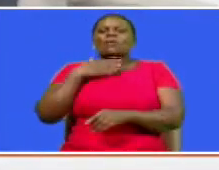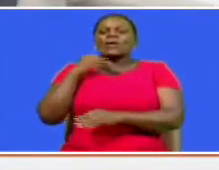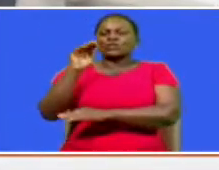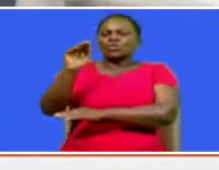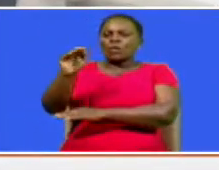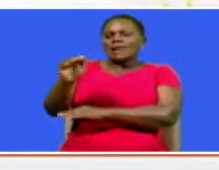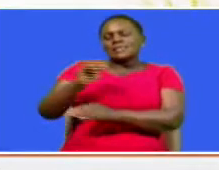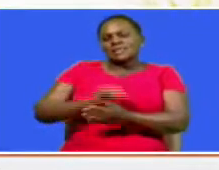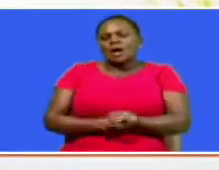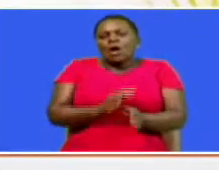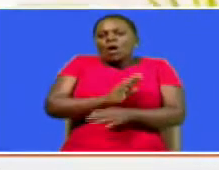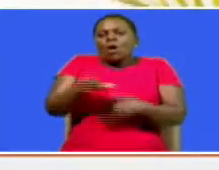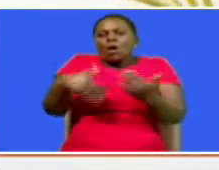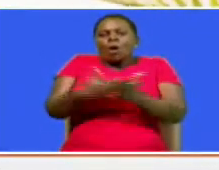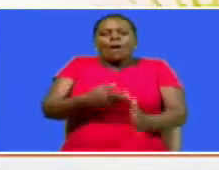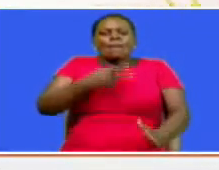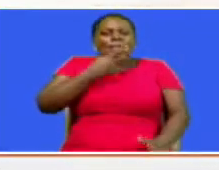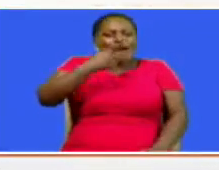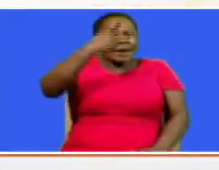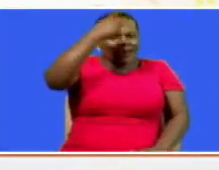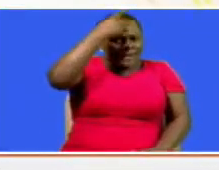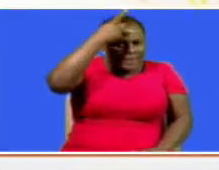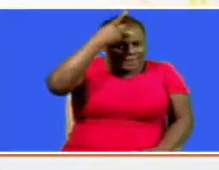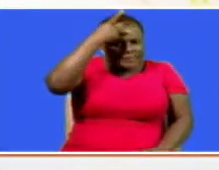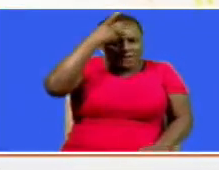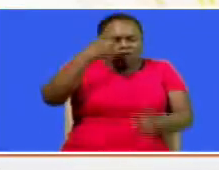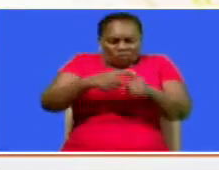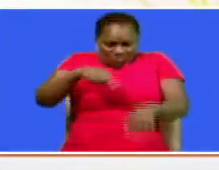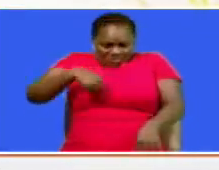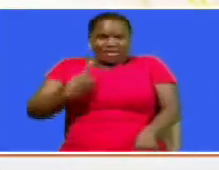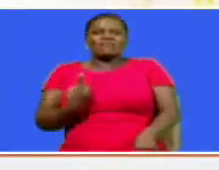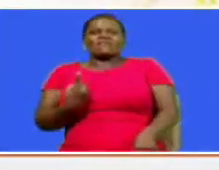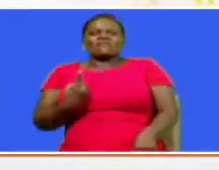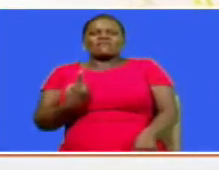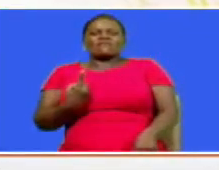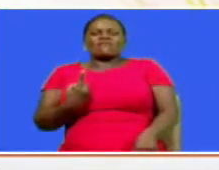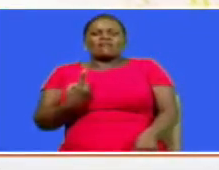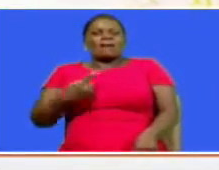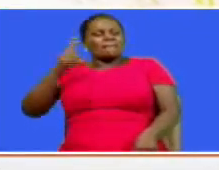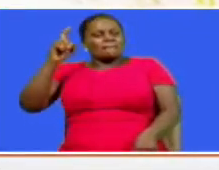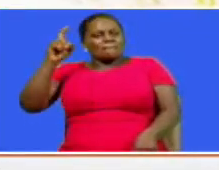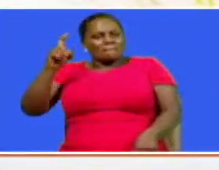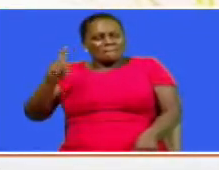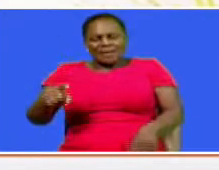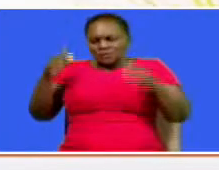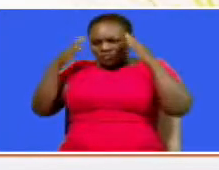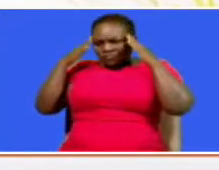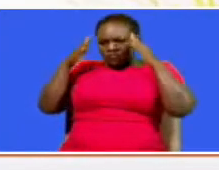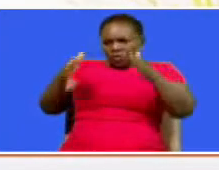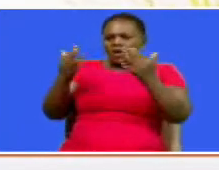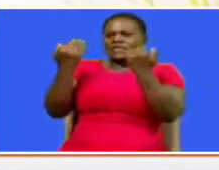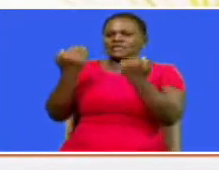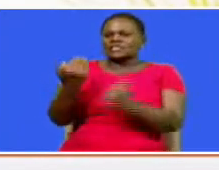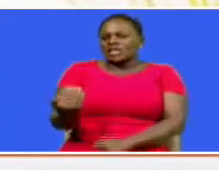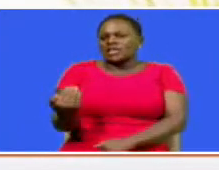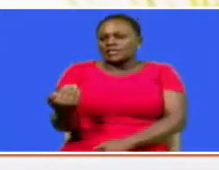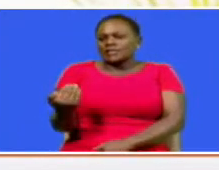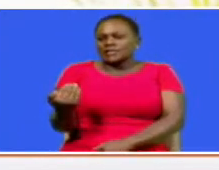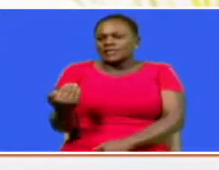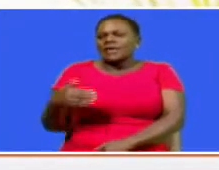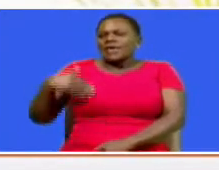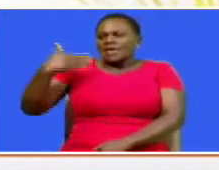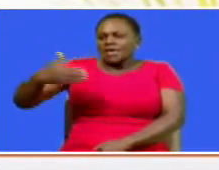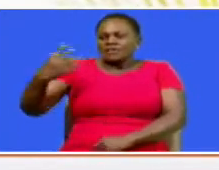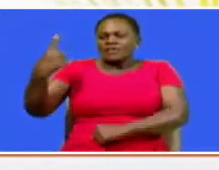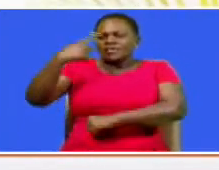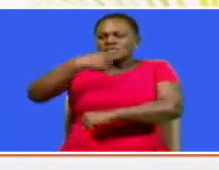ask all parents, starting with myself, that we must dedicate time every